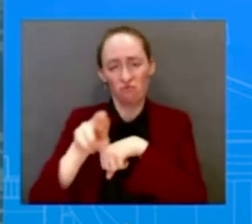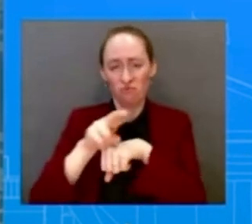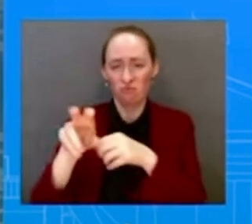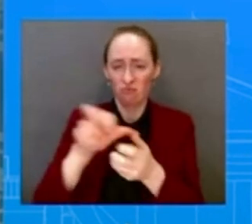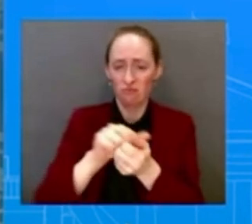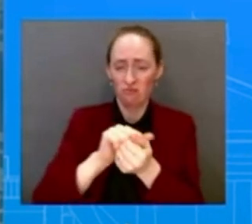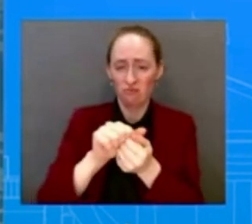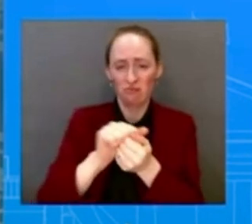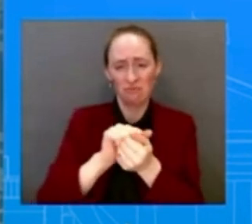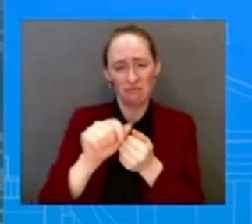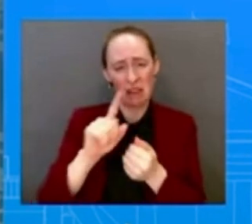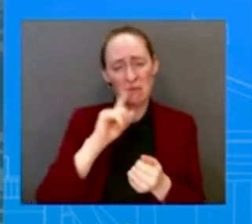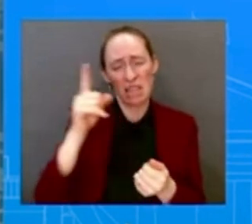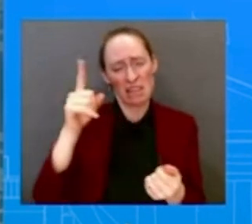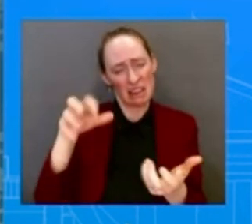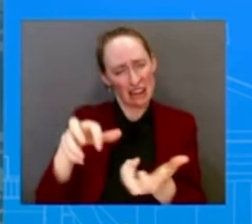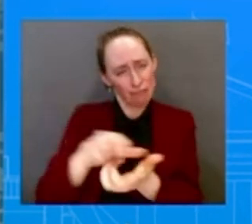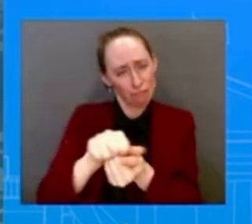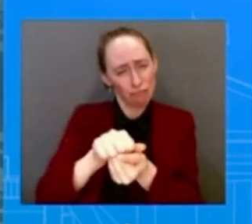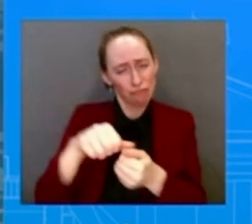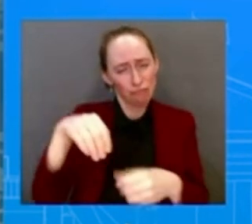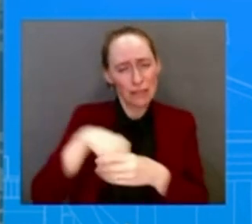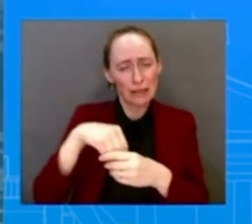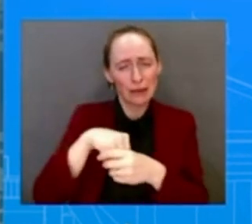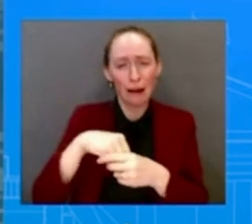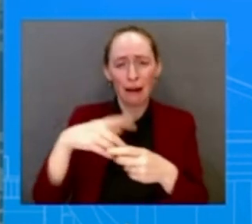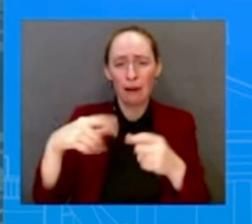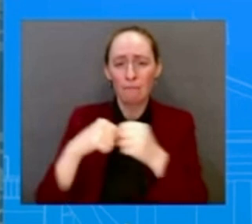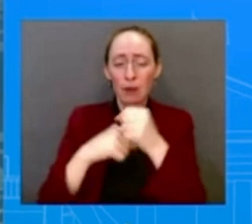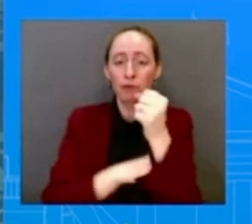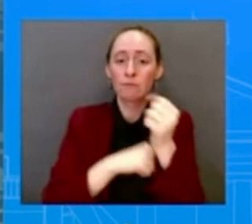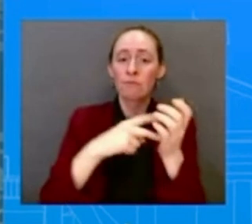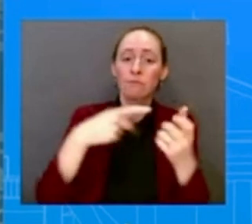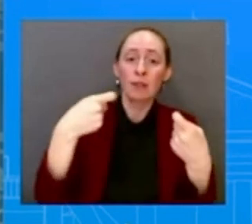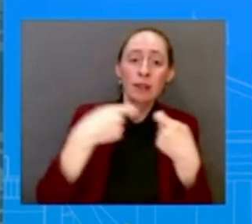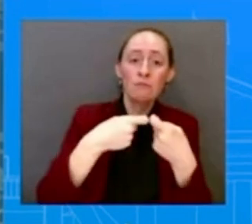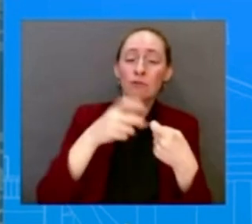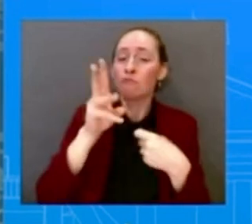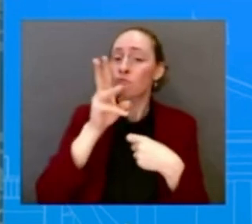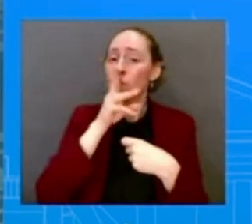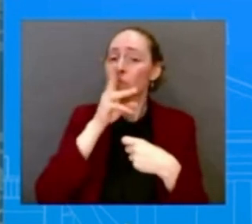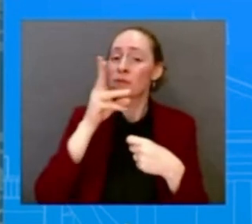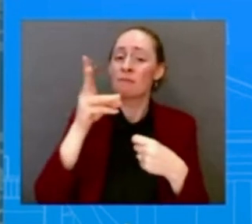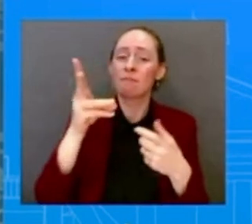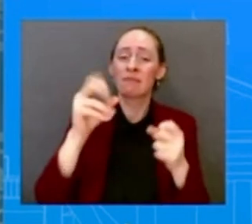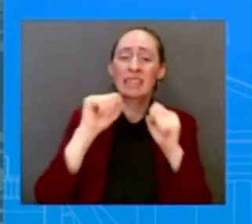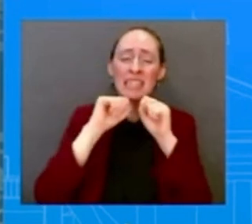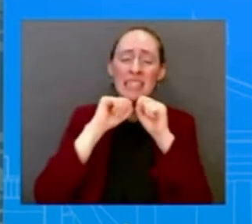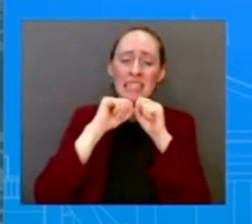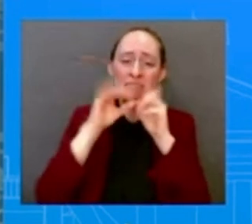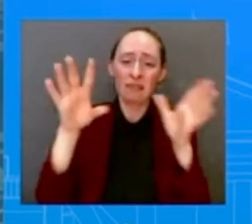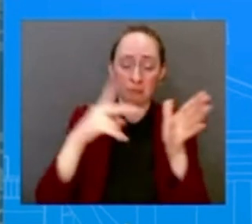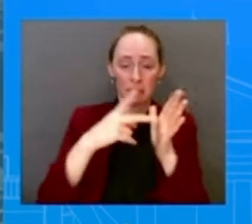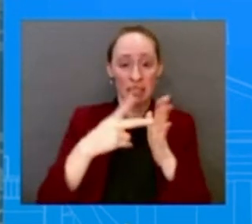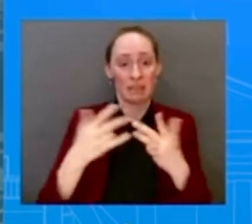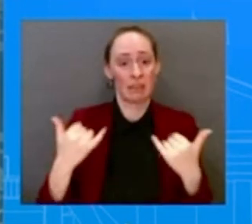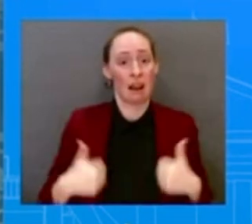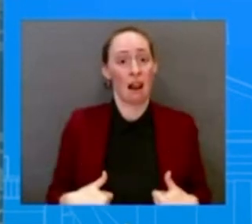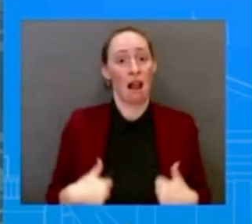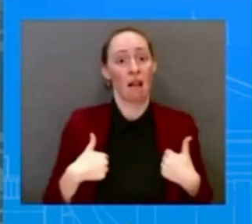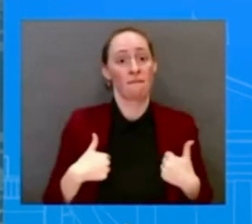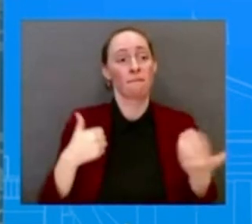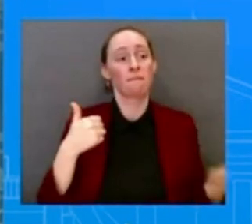difficult for the Ukrainian people. And we do believe that he will try to take advantage of these winter months to